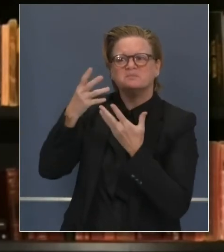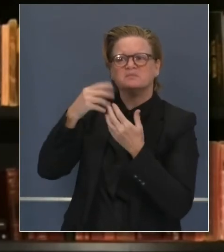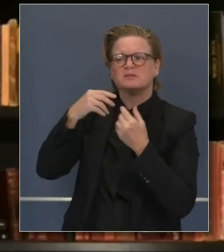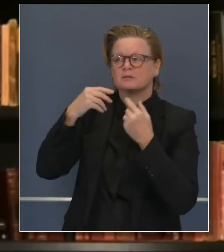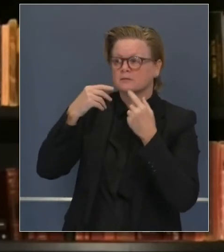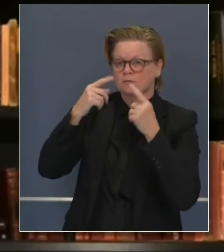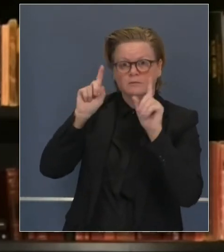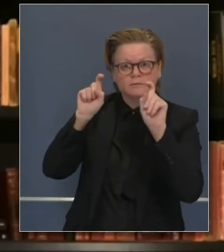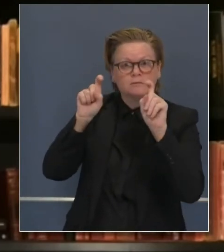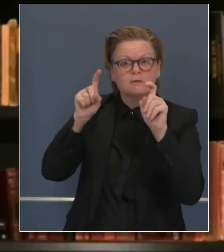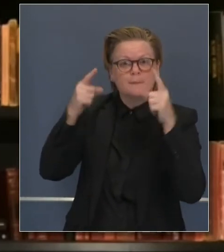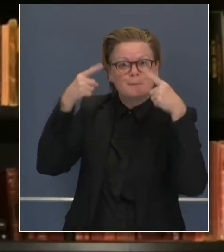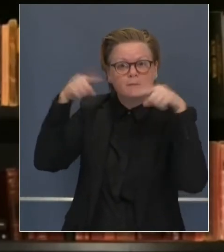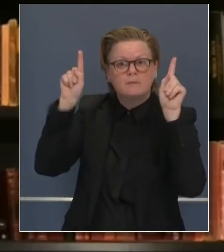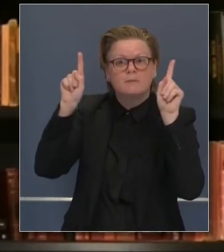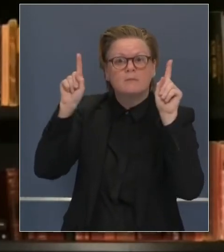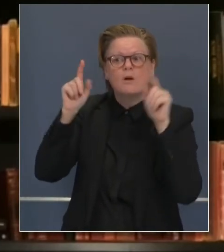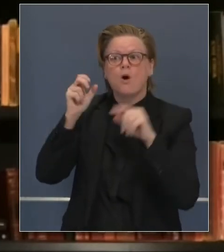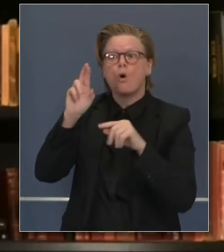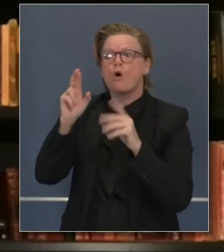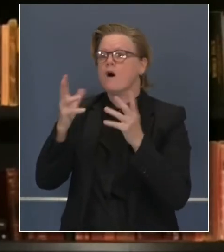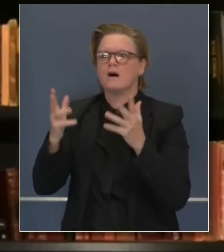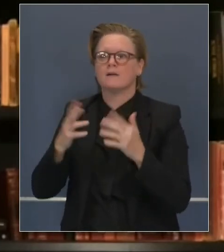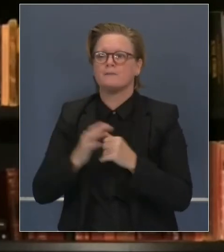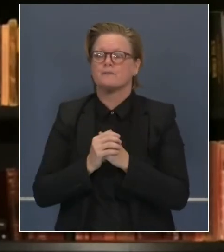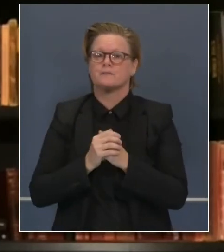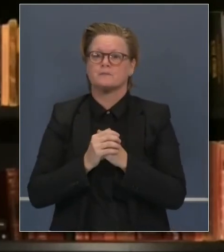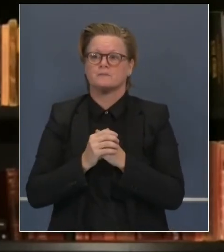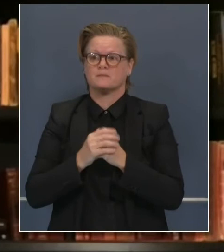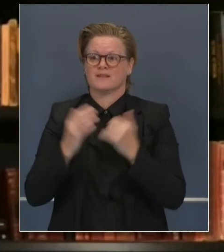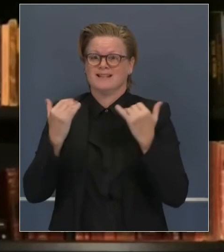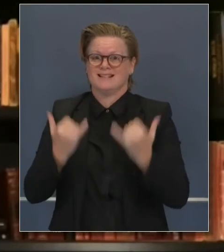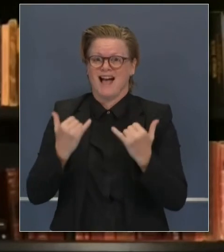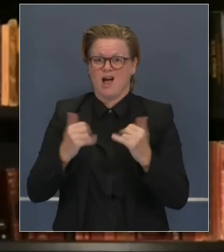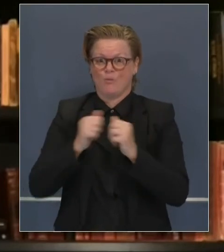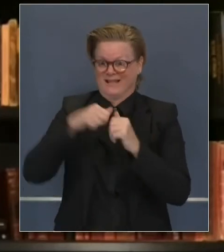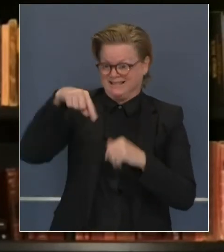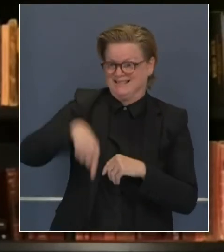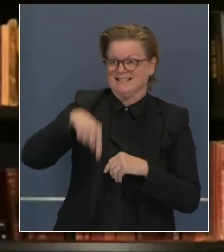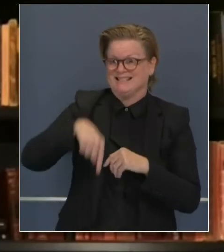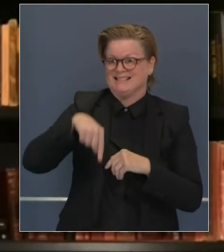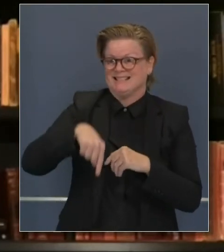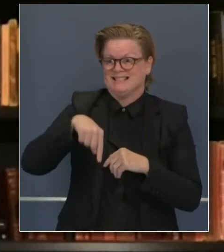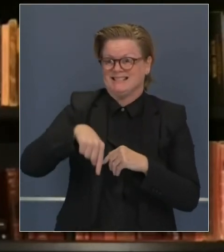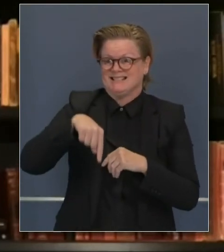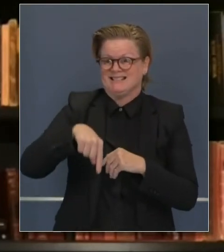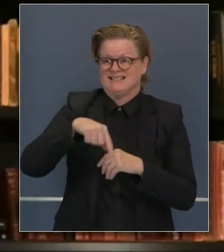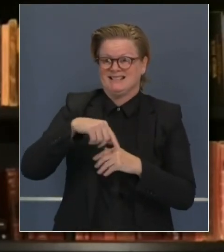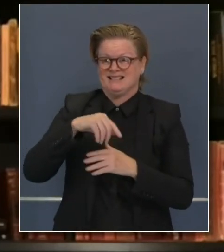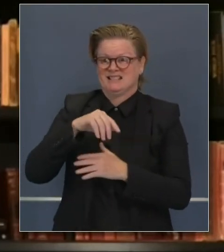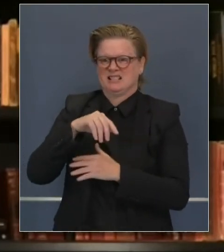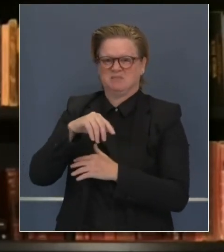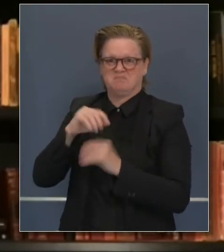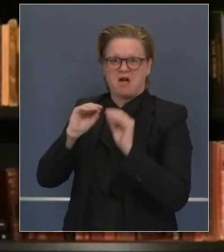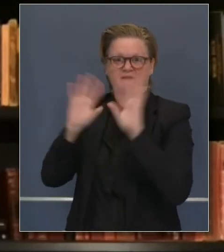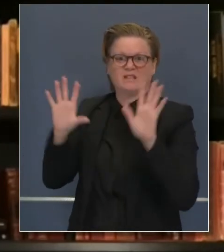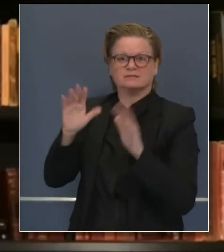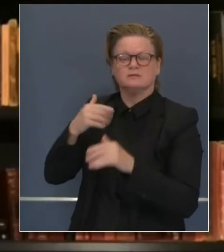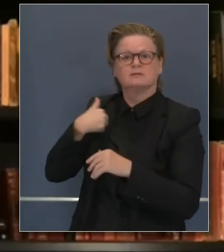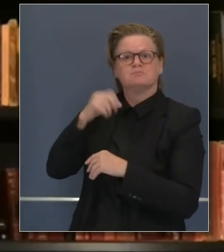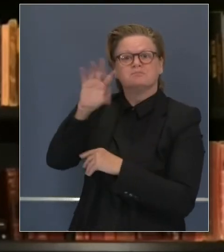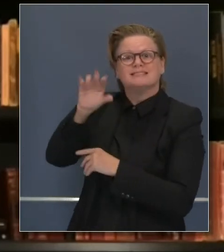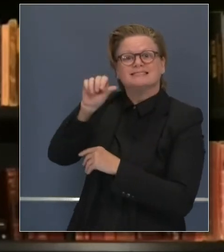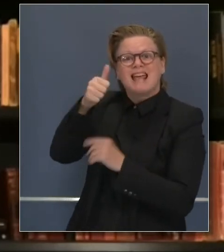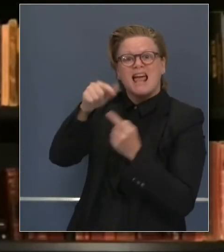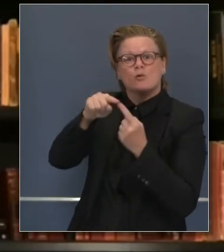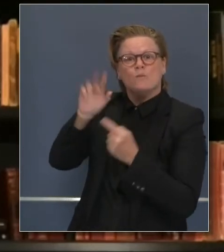announcement today because we recognize we need to do much more. But based upon what you have received back from the health